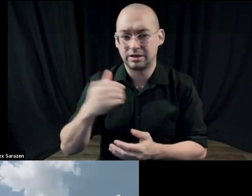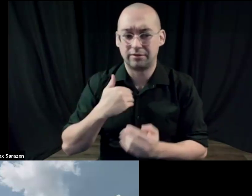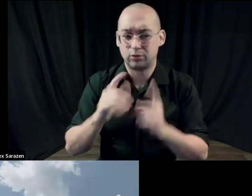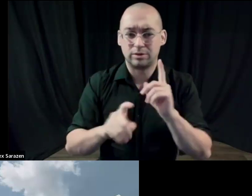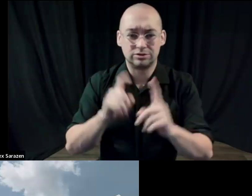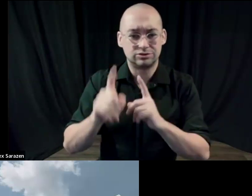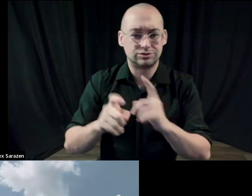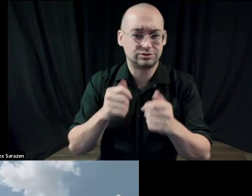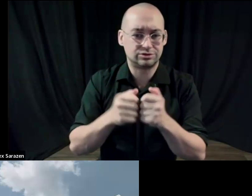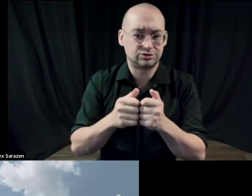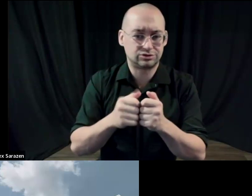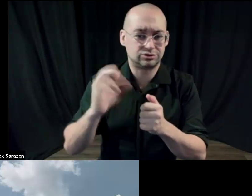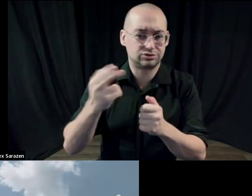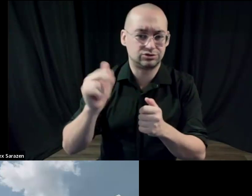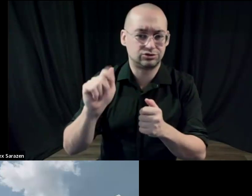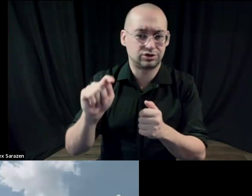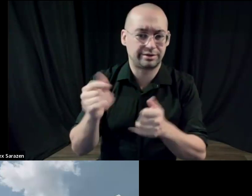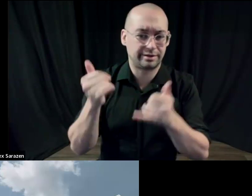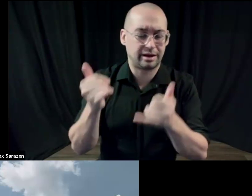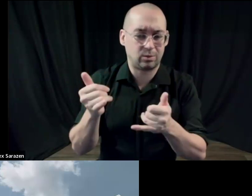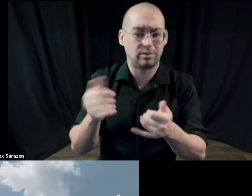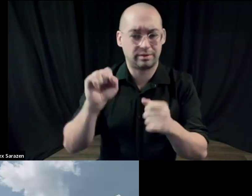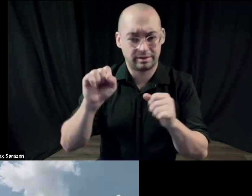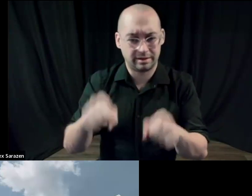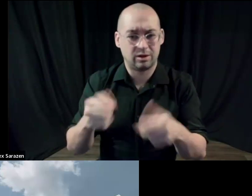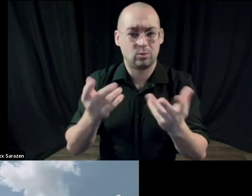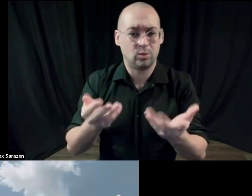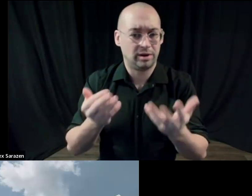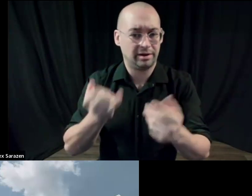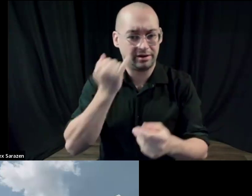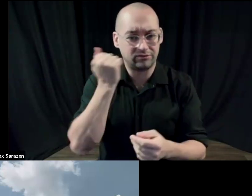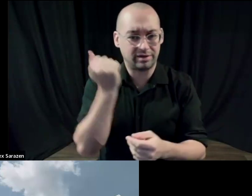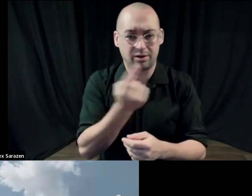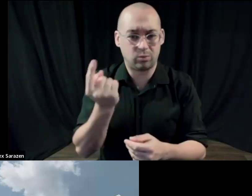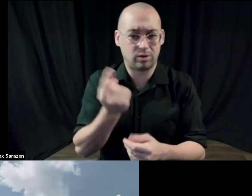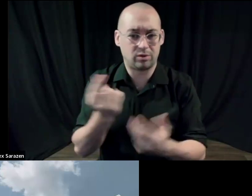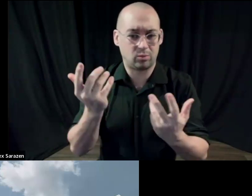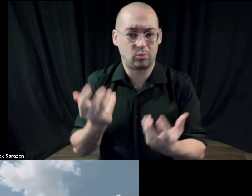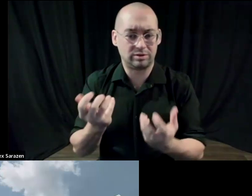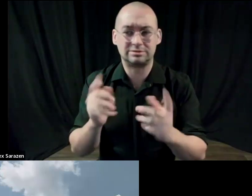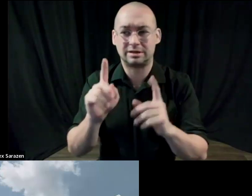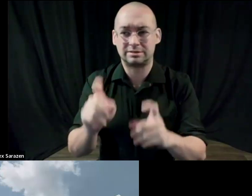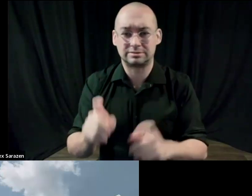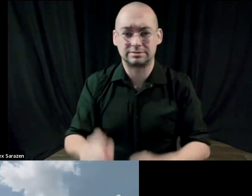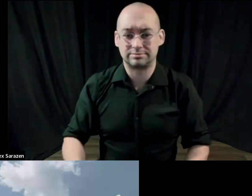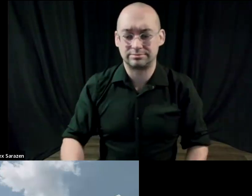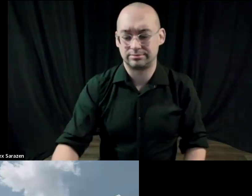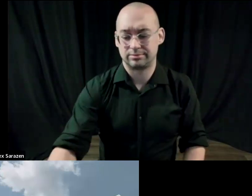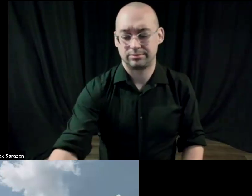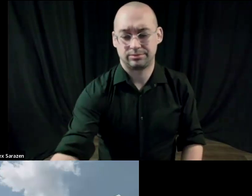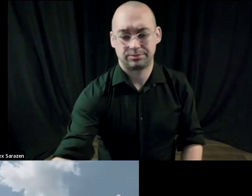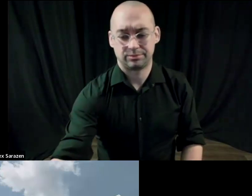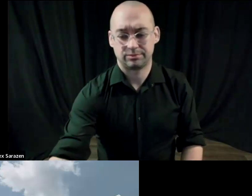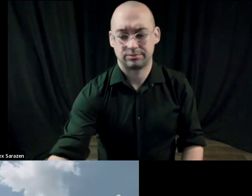now, but I can wait a moment if anybody has a question about our sort of where we started and where we're going to go. But